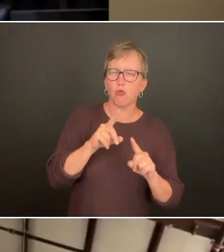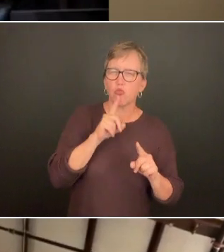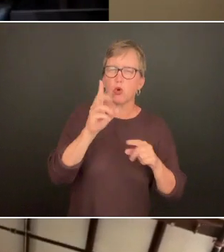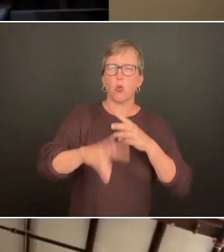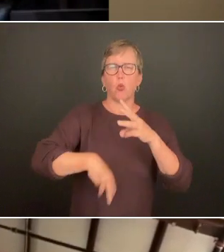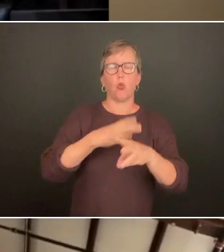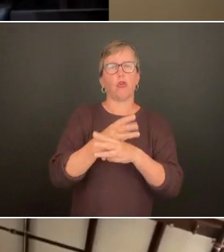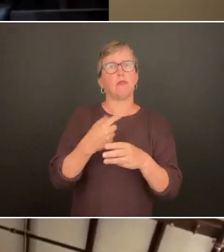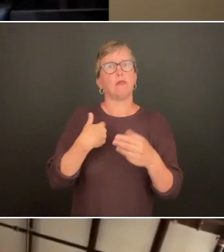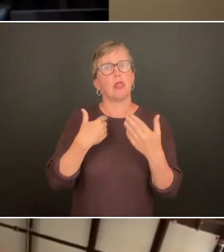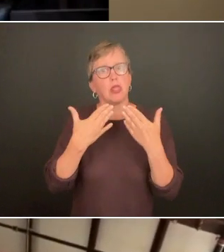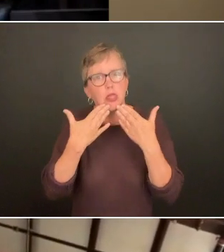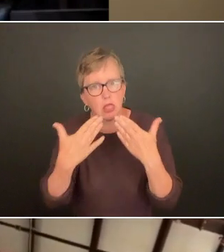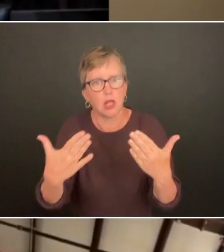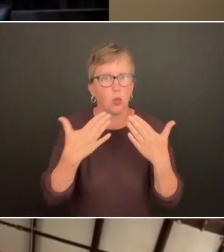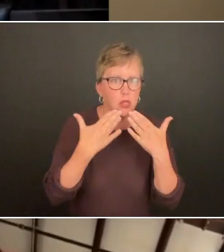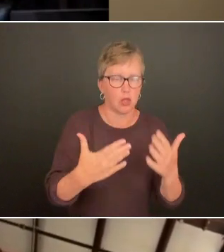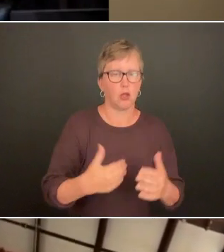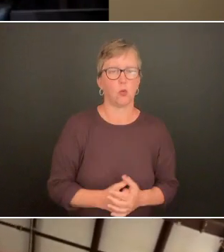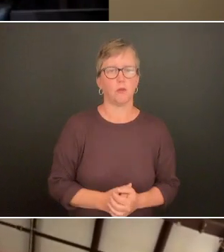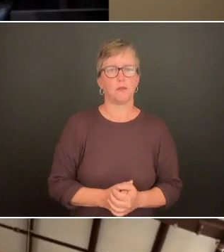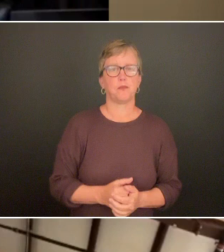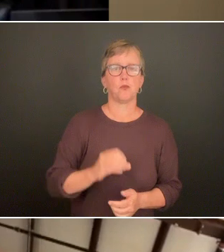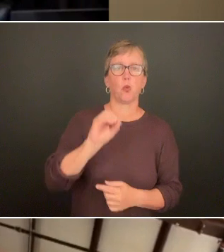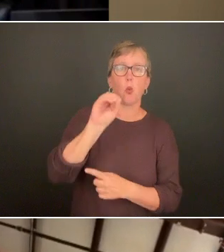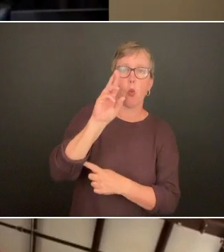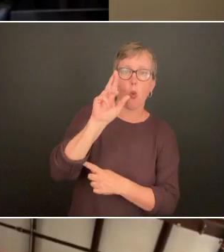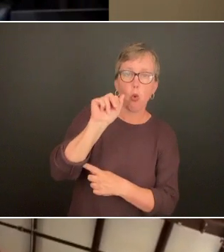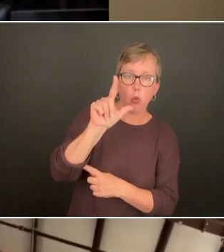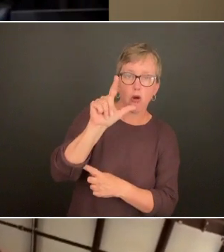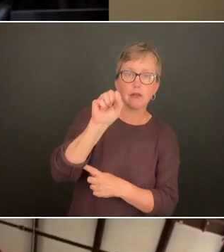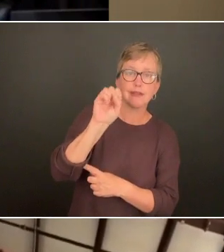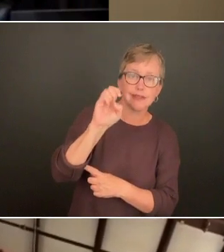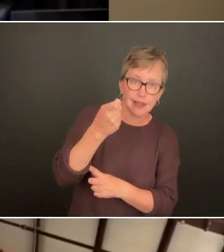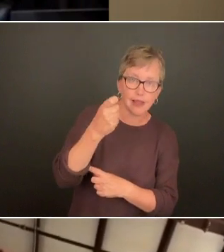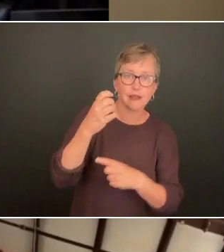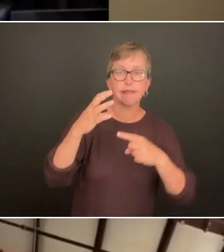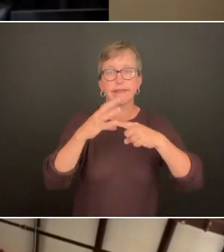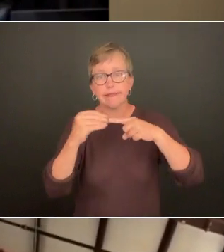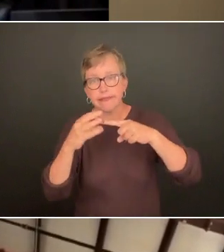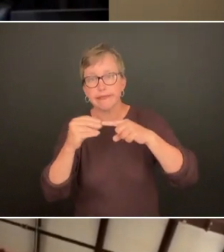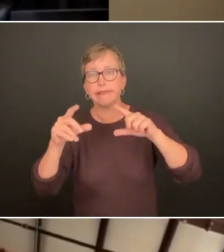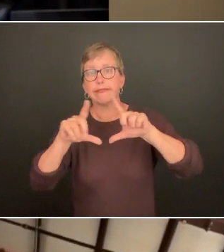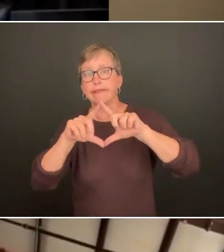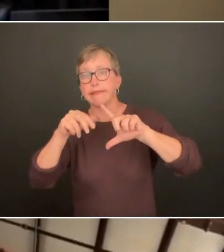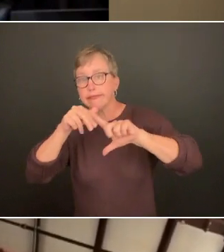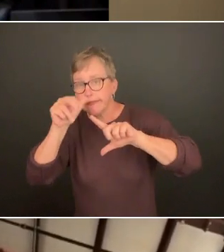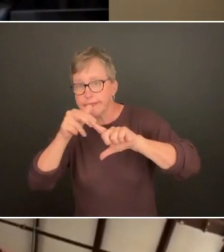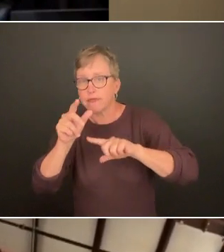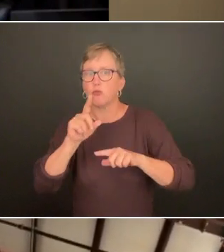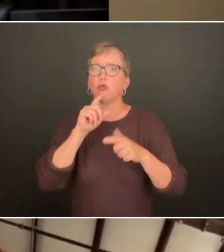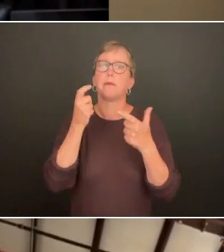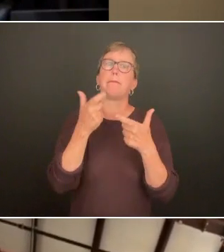so grateful that you're willing to share with us these practical concepts. And oral sex is a big facet